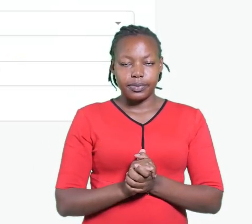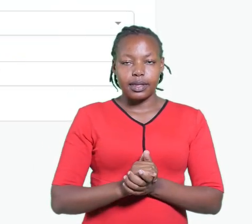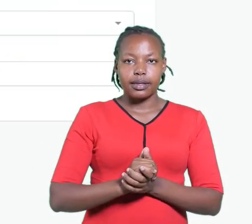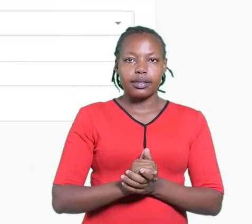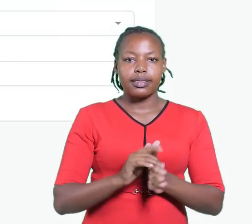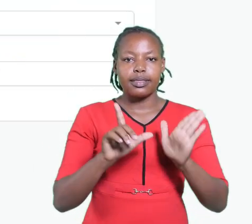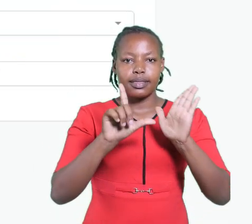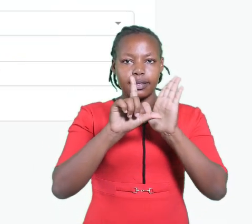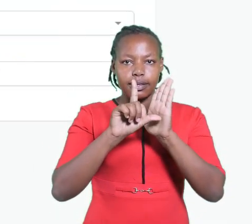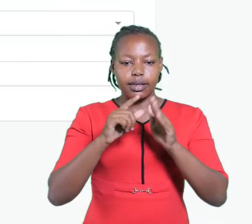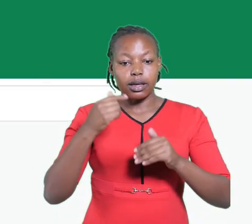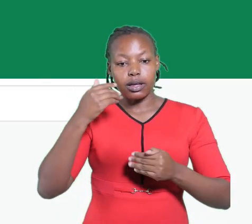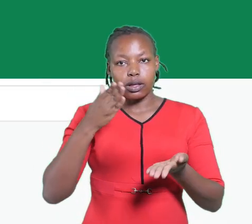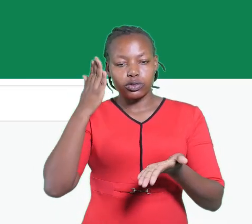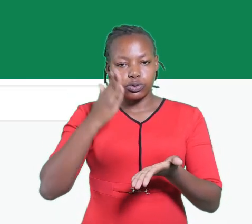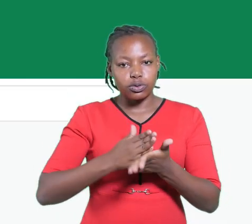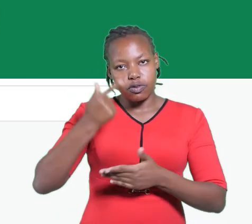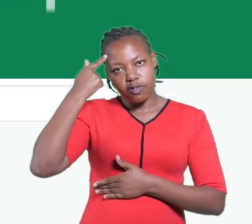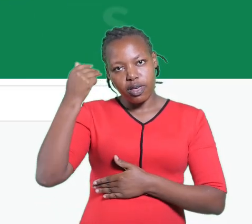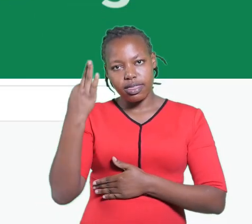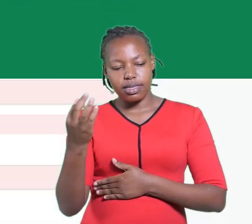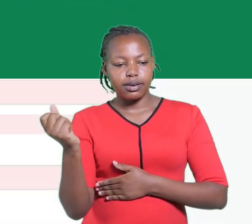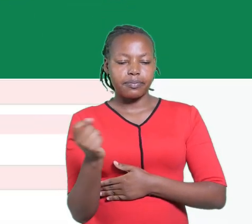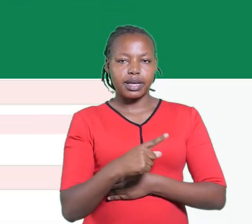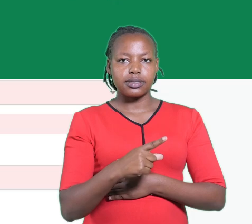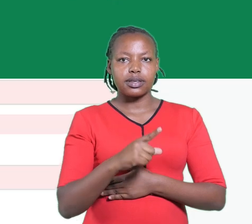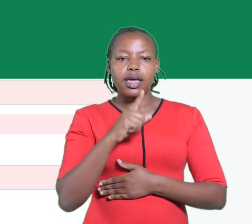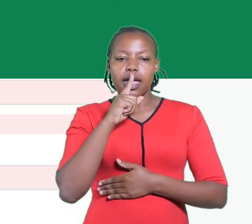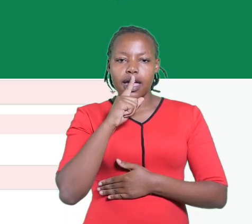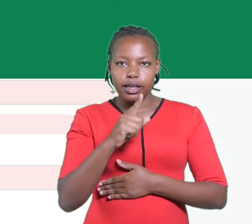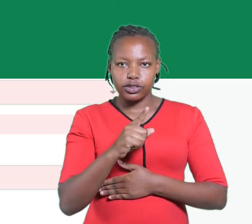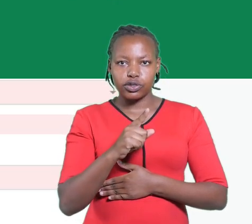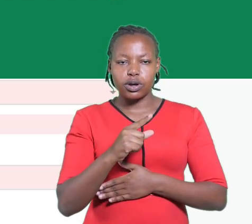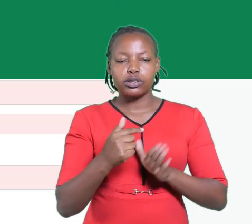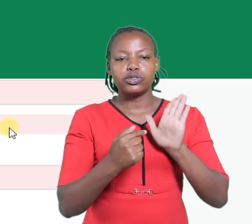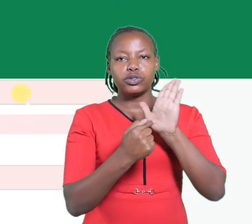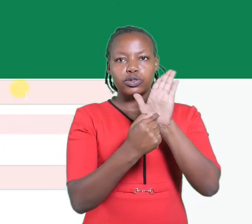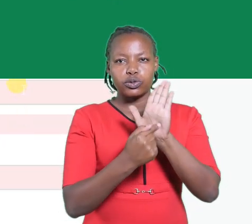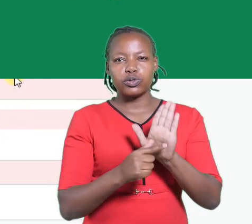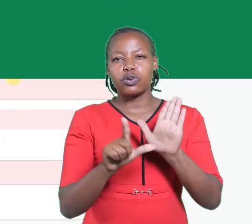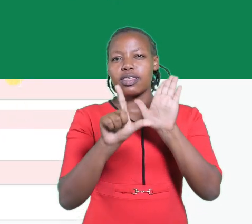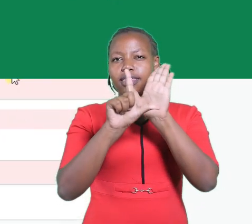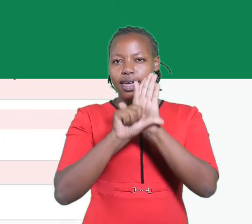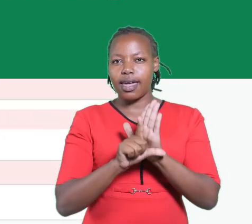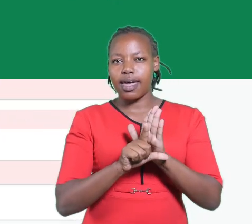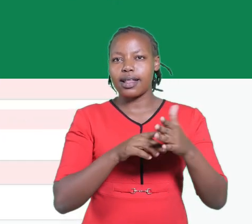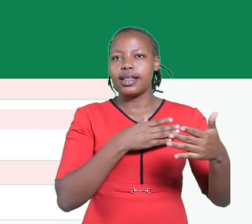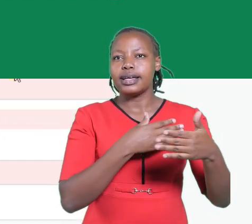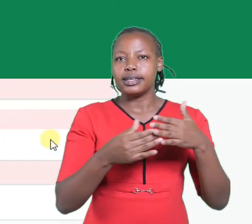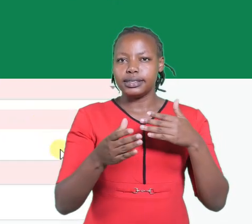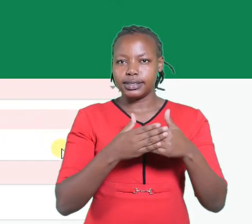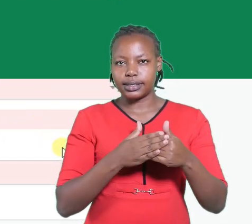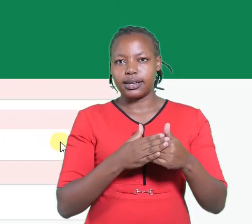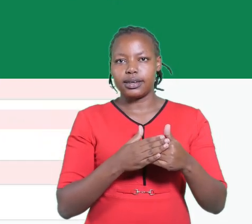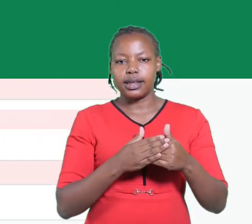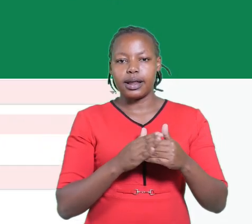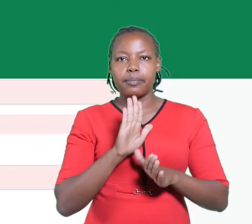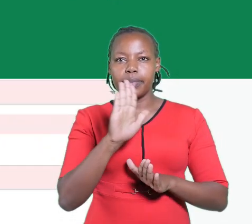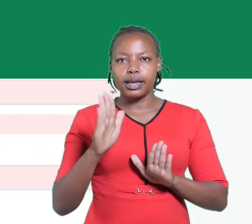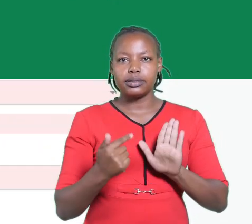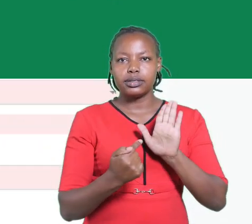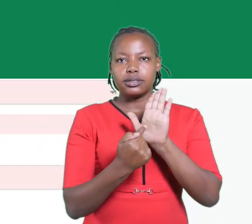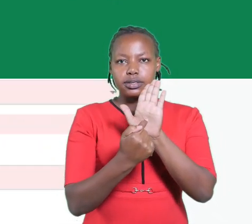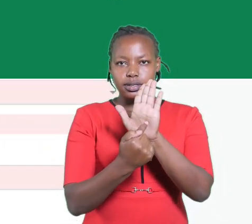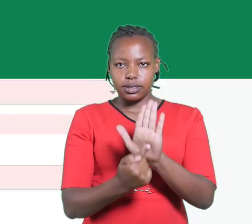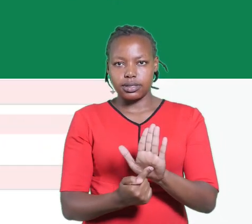driving license slip. The PDL is valid for 3 months. Ensure you exhibit the L